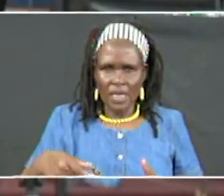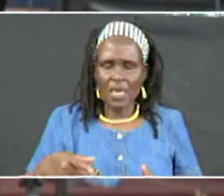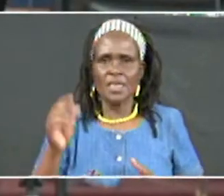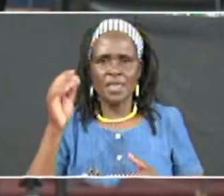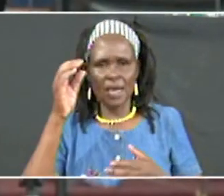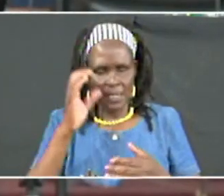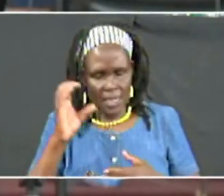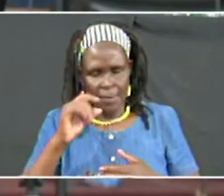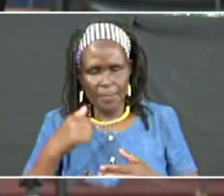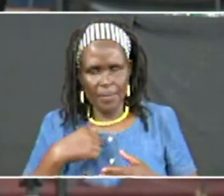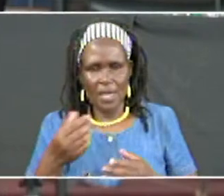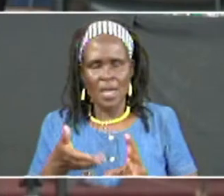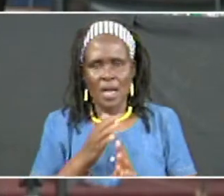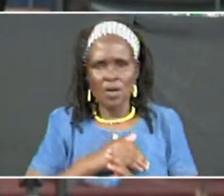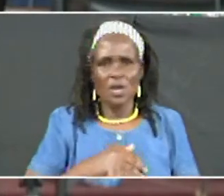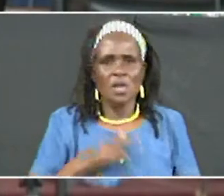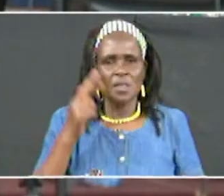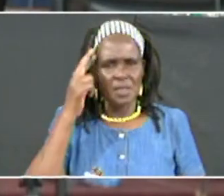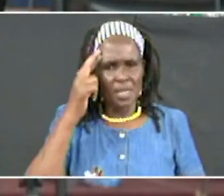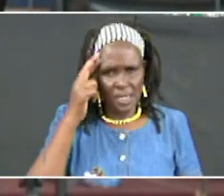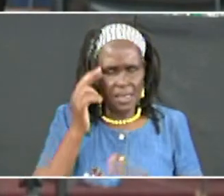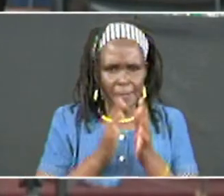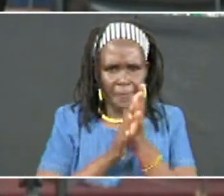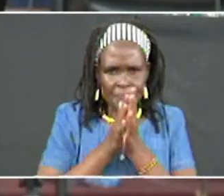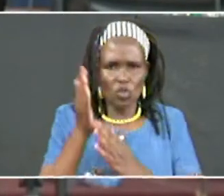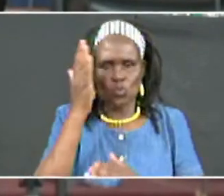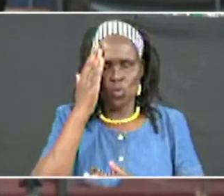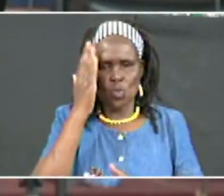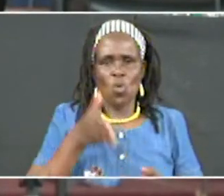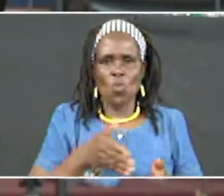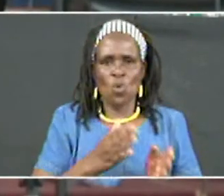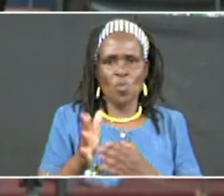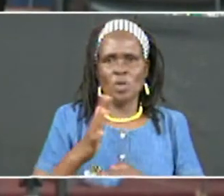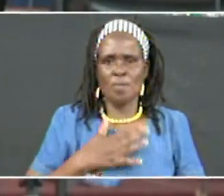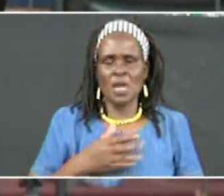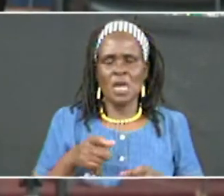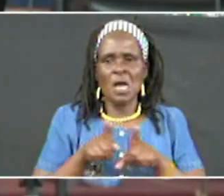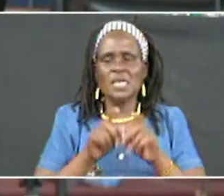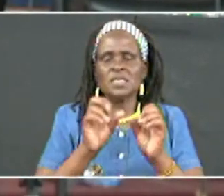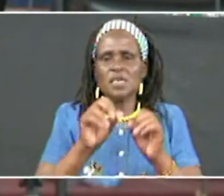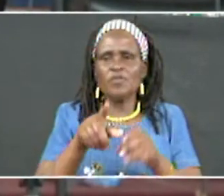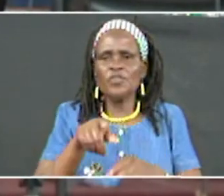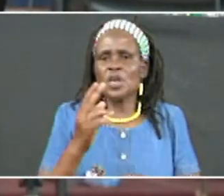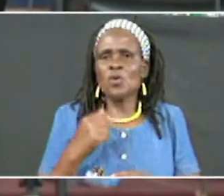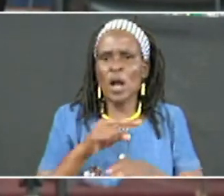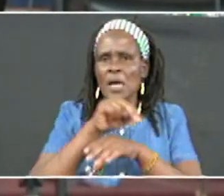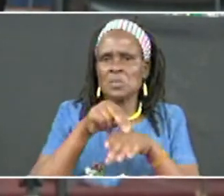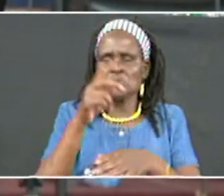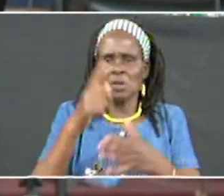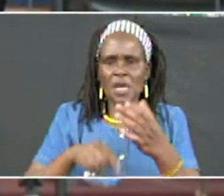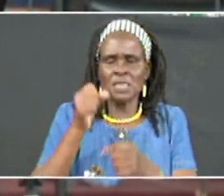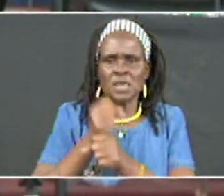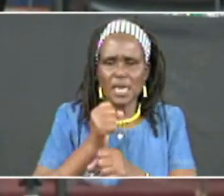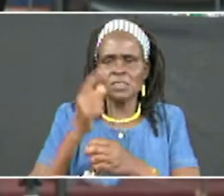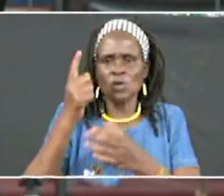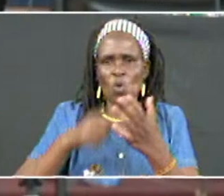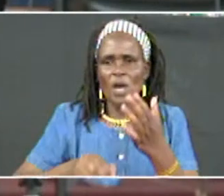out. They seem eager to know my ways, as if they were a nation that does what is